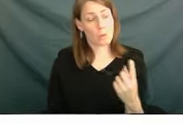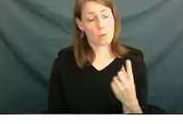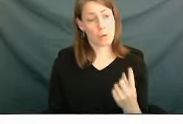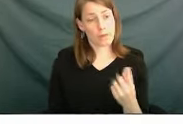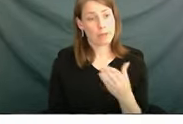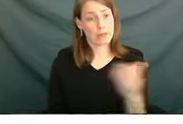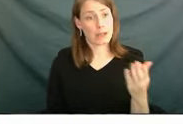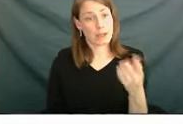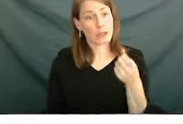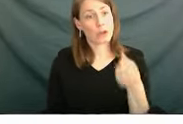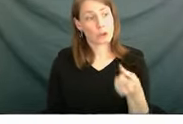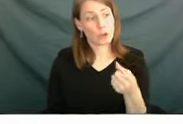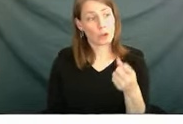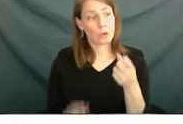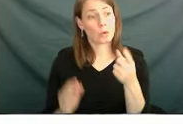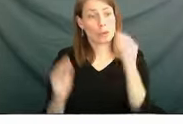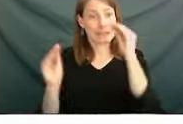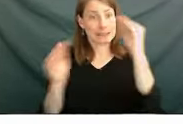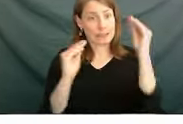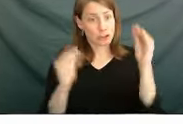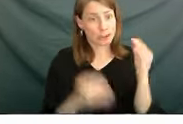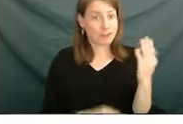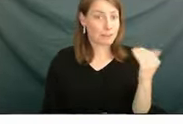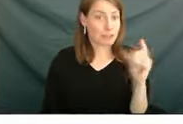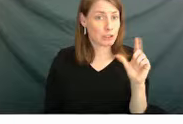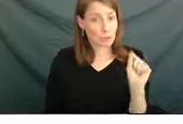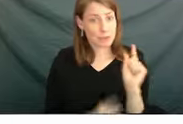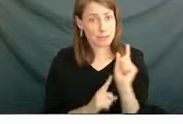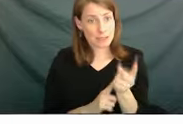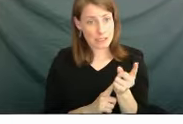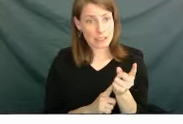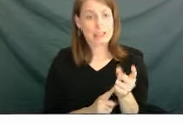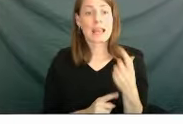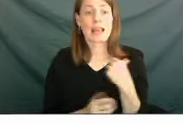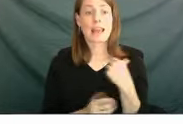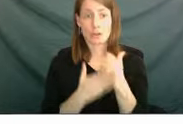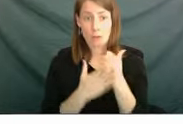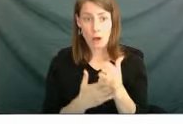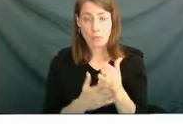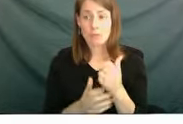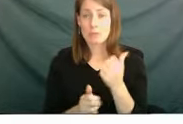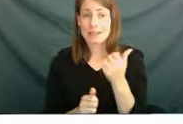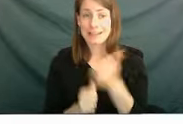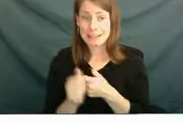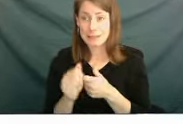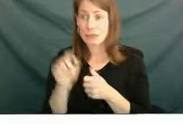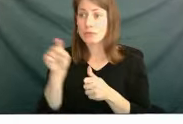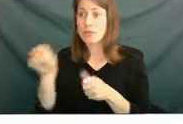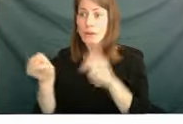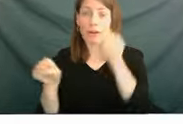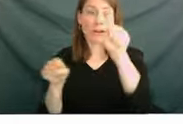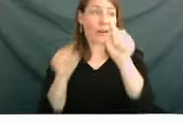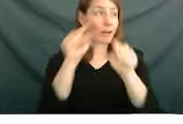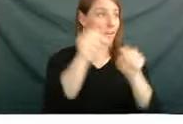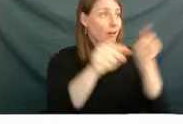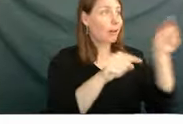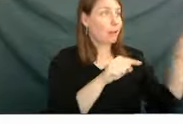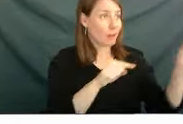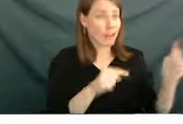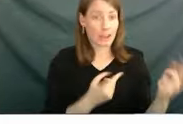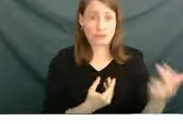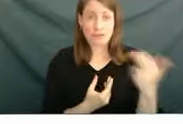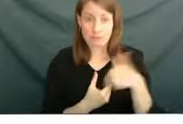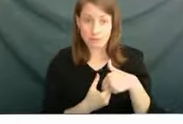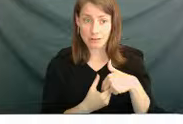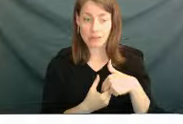that each child has contributed, but with a kind of slight worry at the back of your mind that there are some children who may not